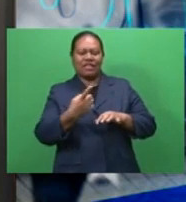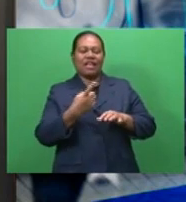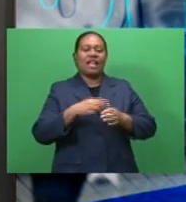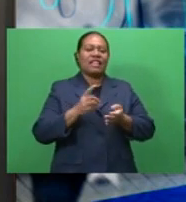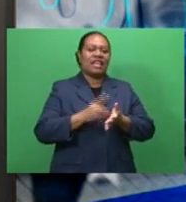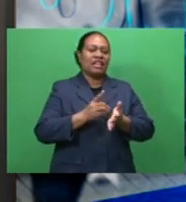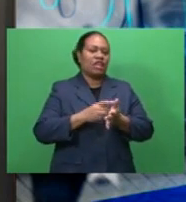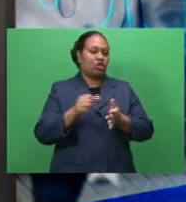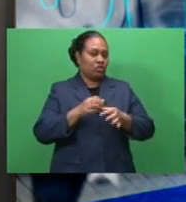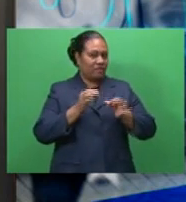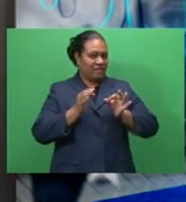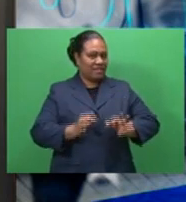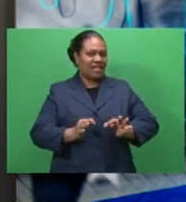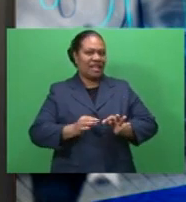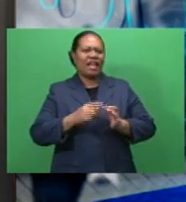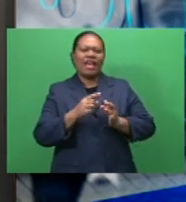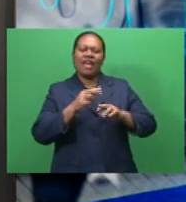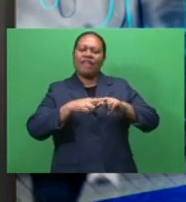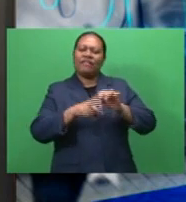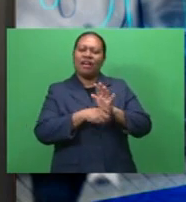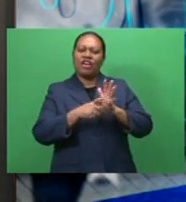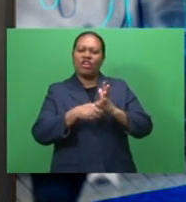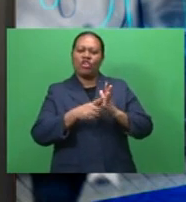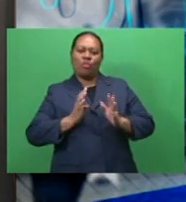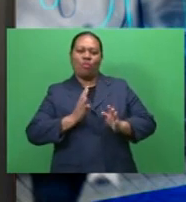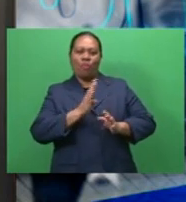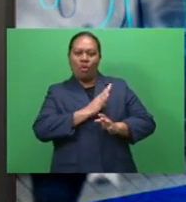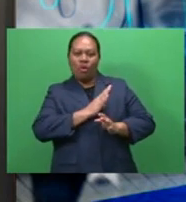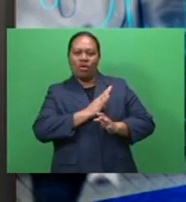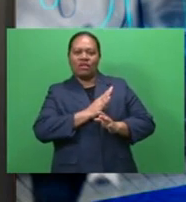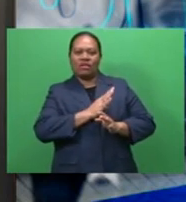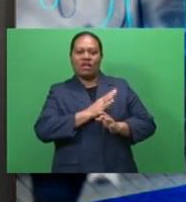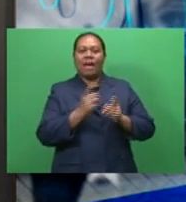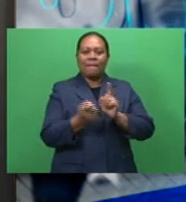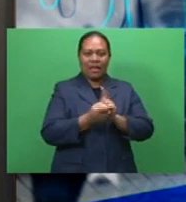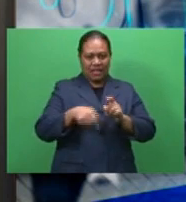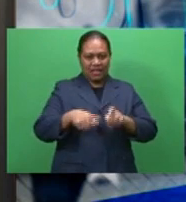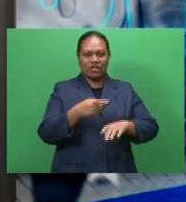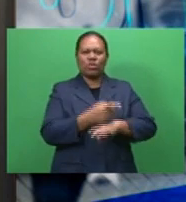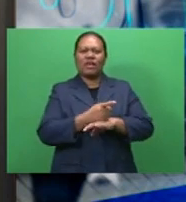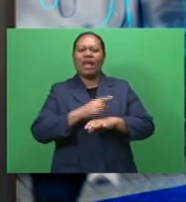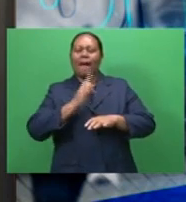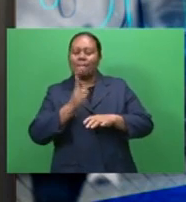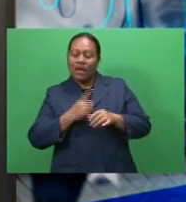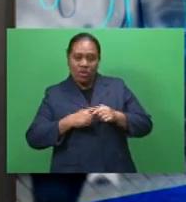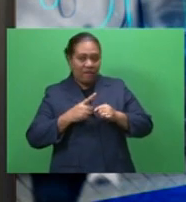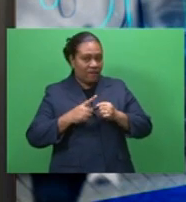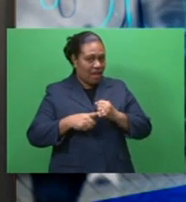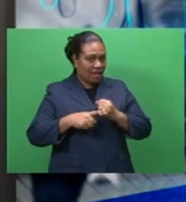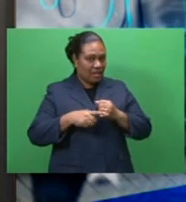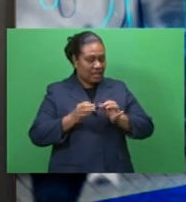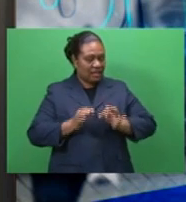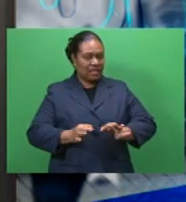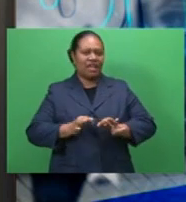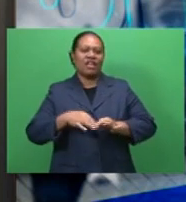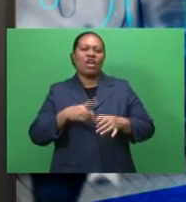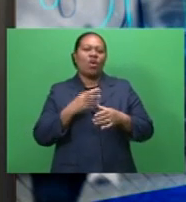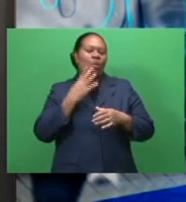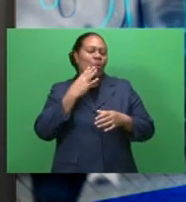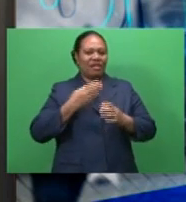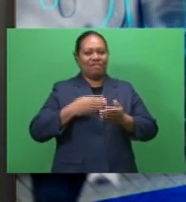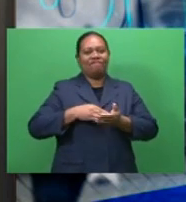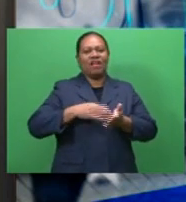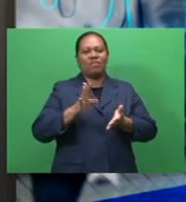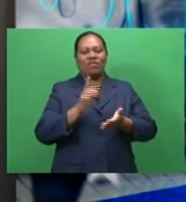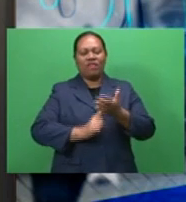date was decided at the FRU board meeting earlier this week. However, it will only be finalized once sporting competitions are given the green